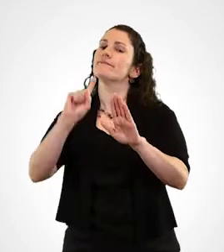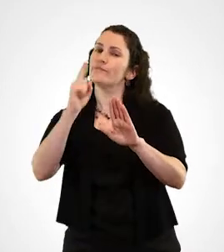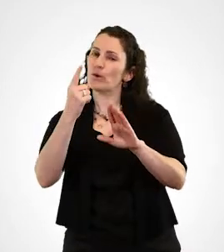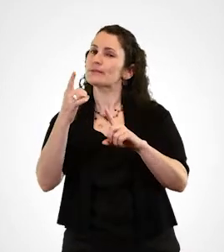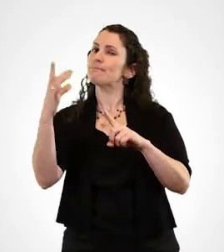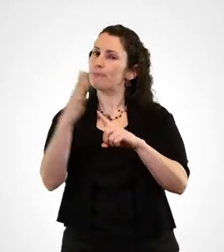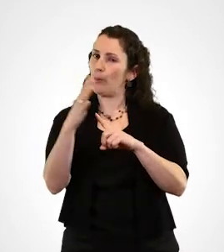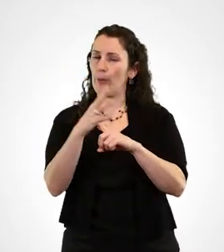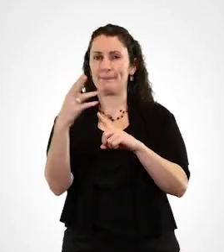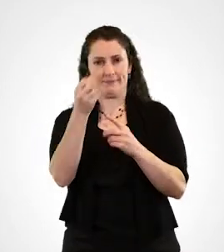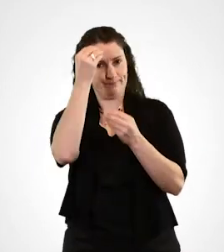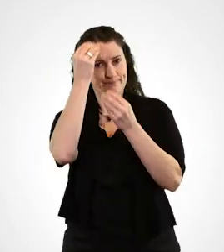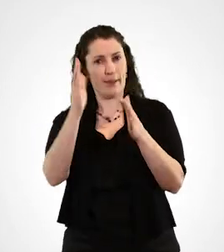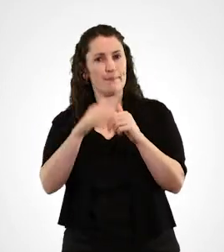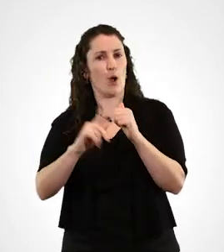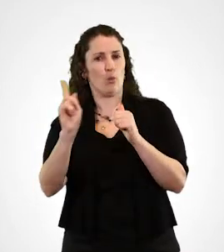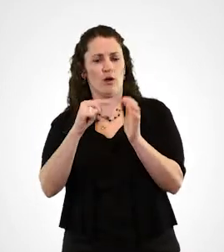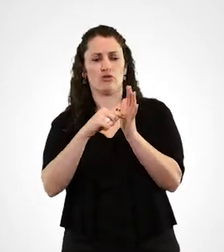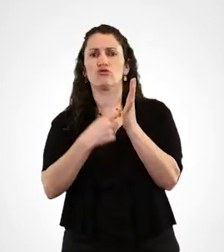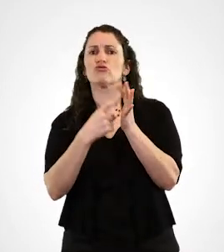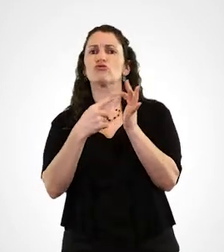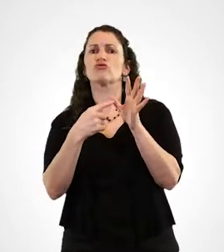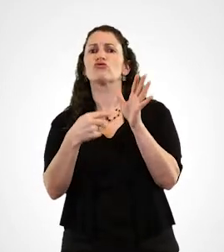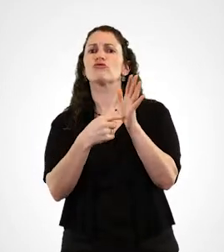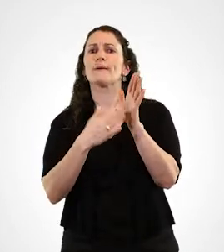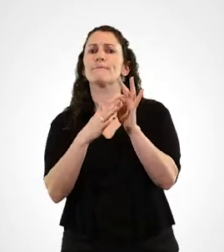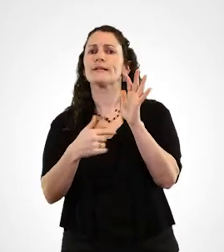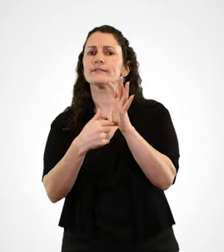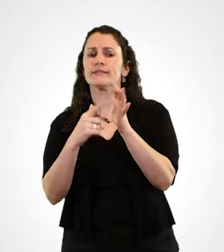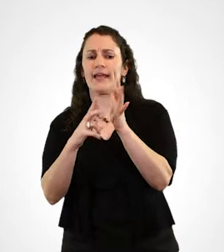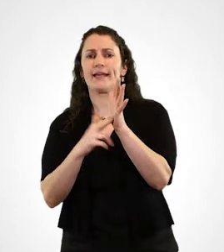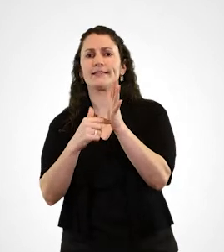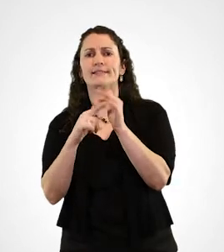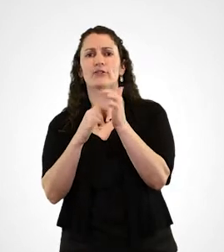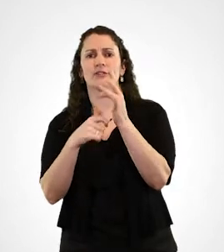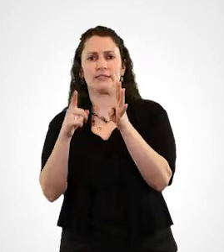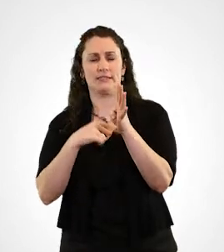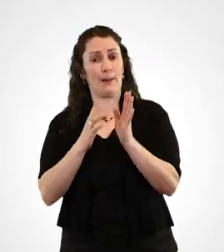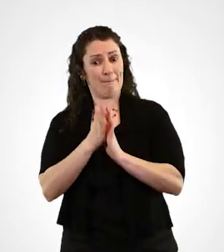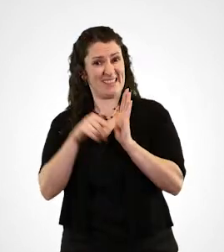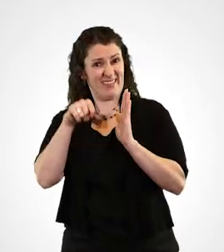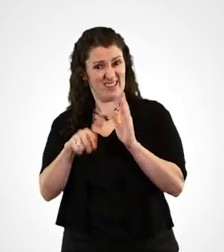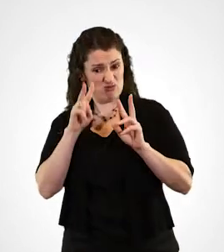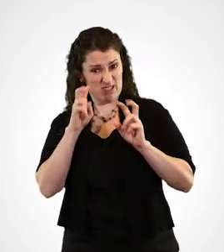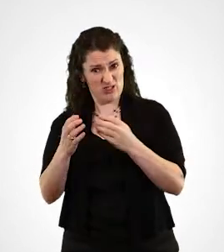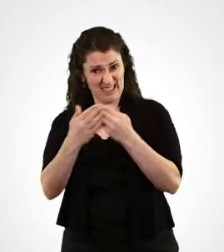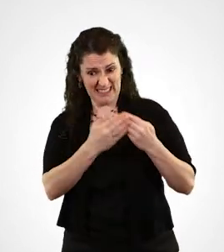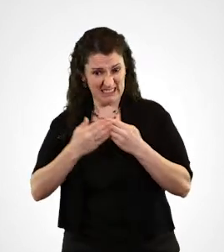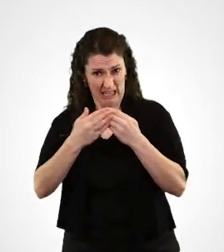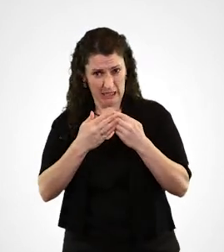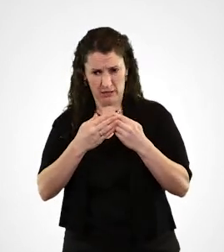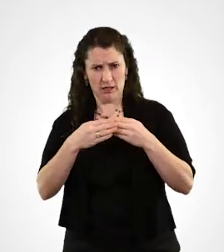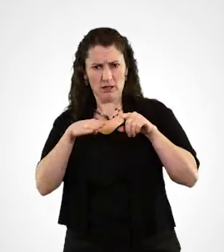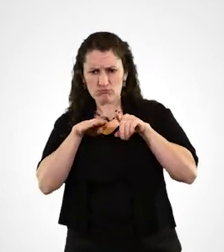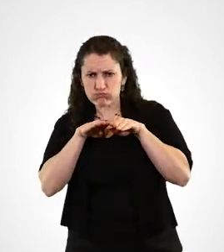First, the important thing to always look at is what we call treatment integrity. How well did we actually